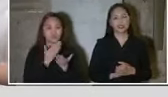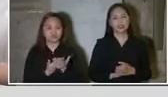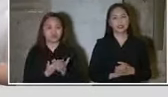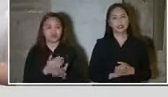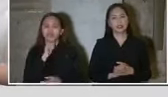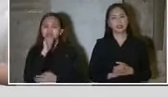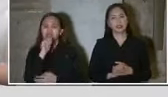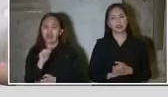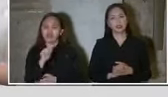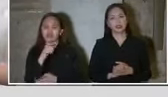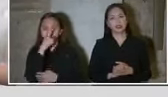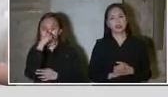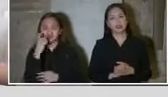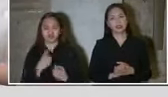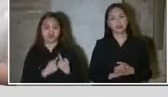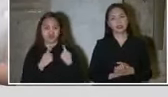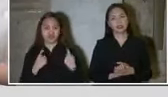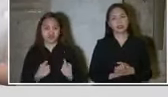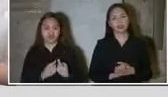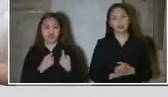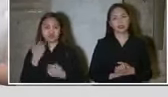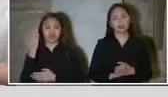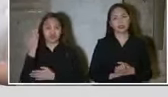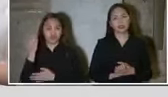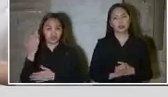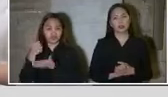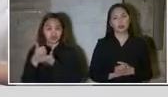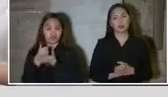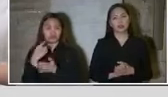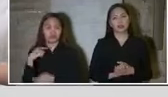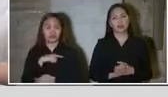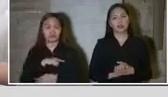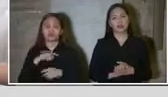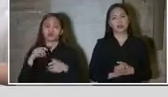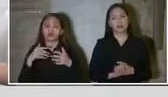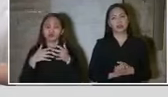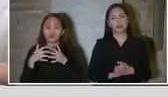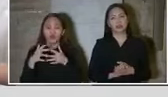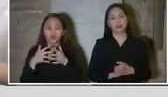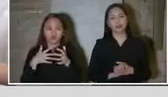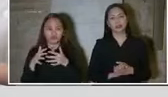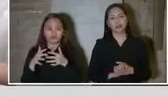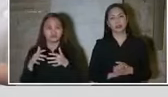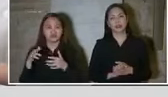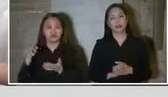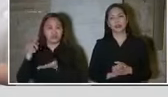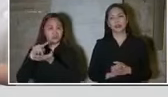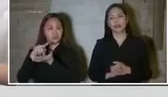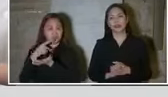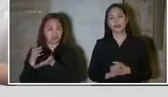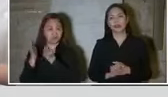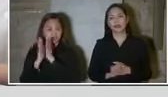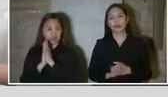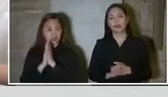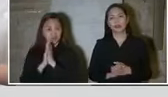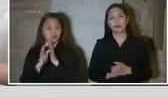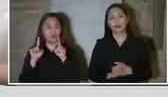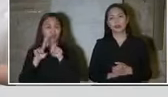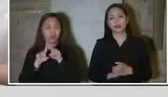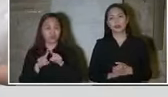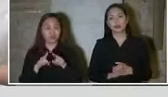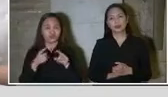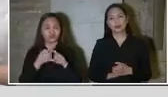to our sin does he deal with us, nor does he requite us according to our